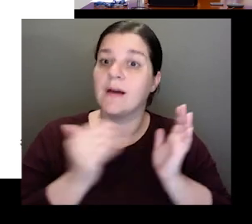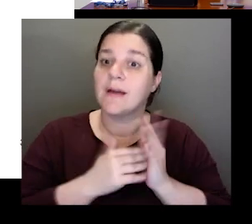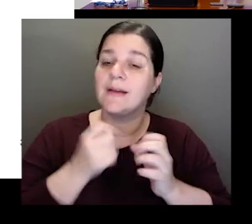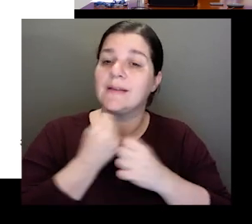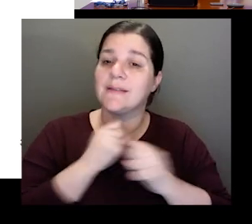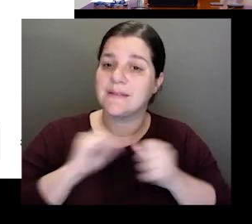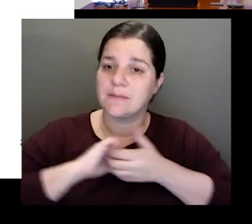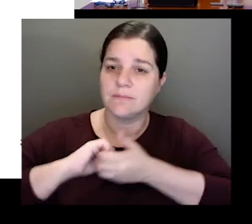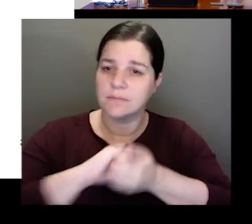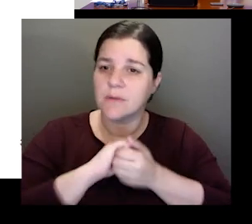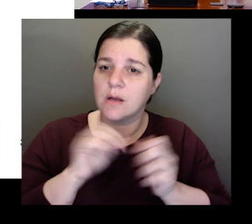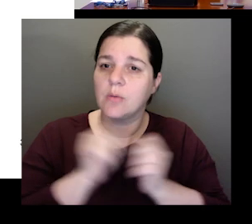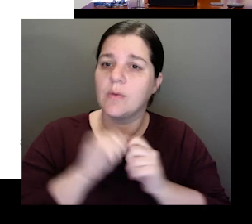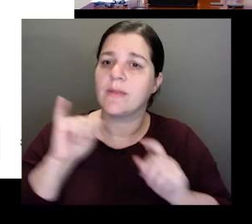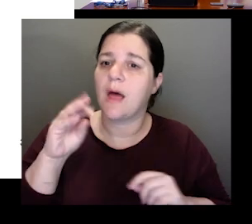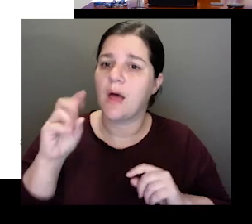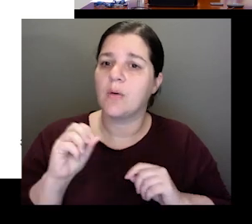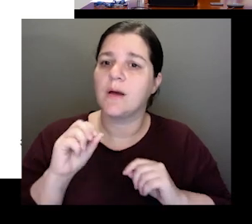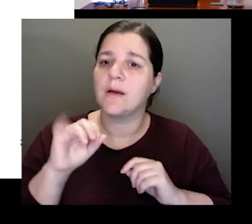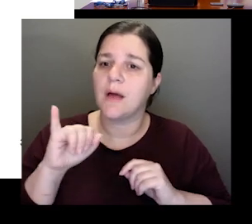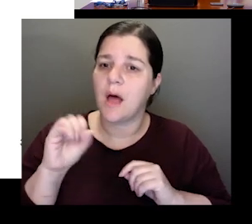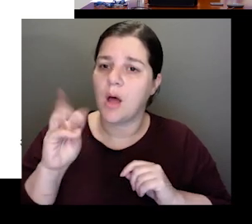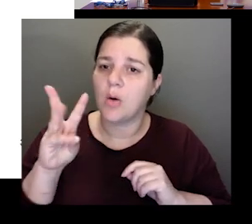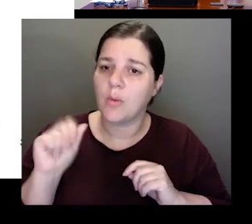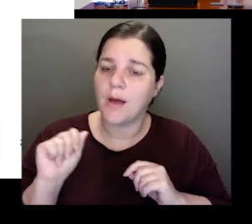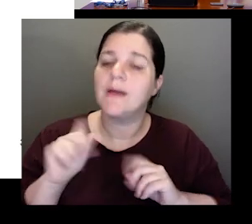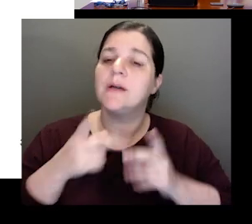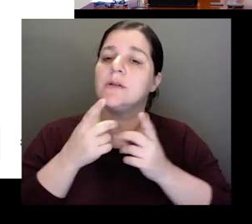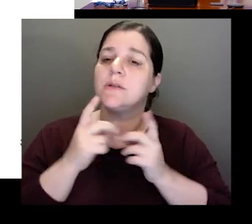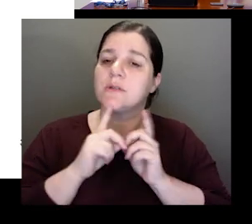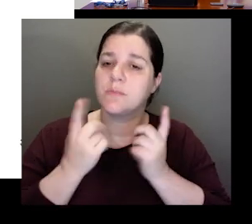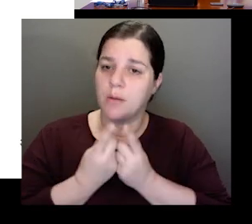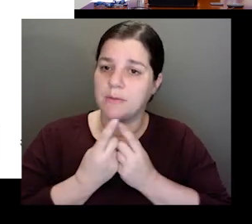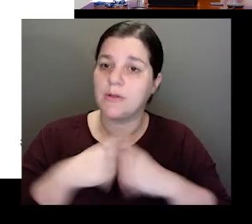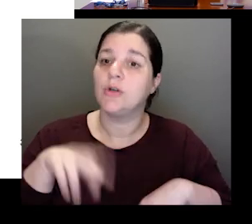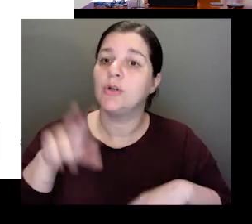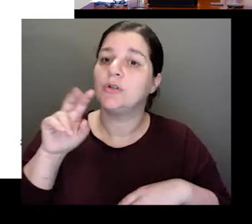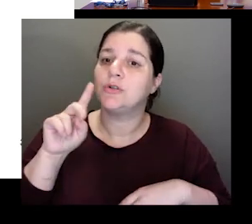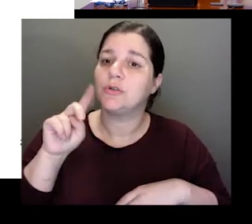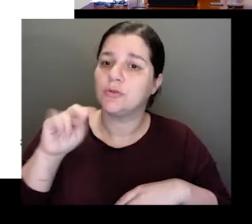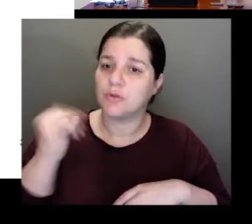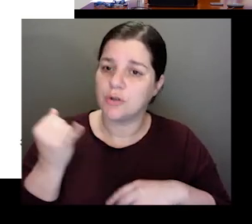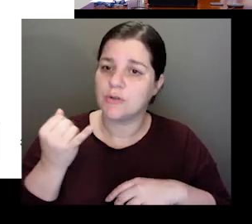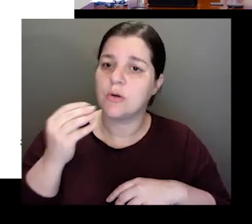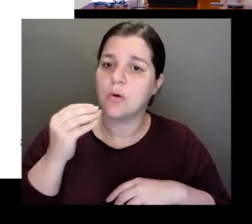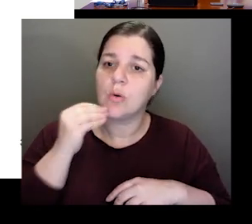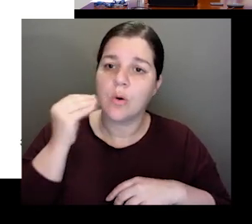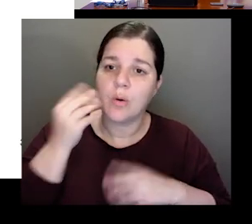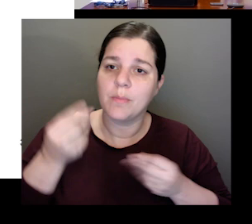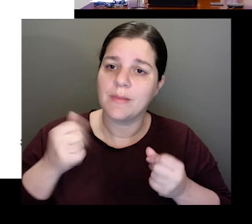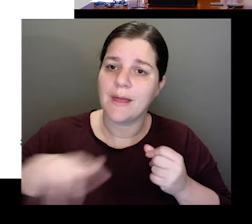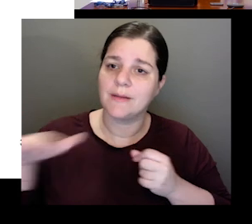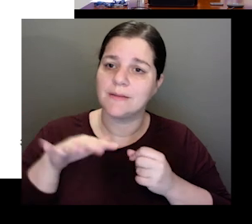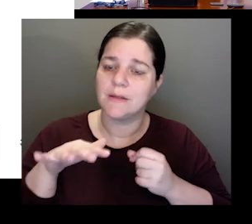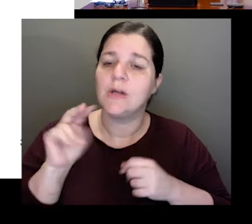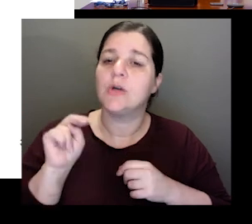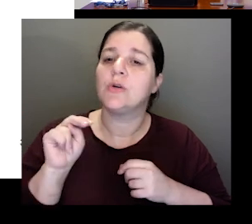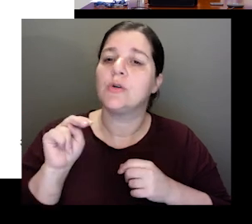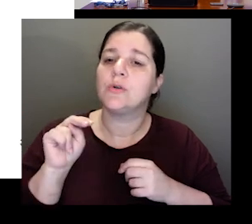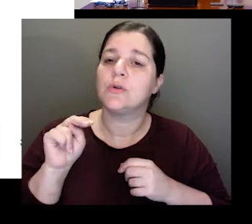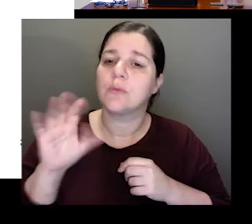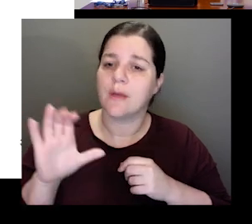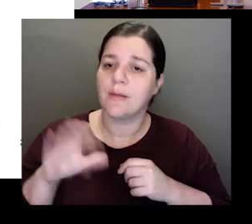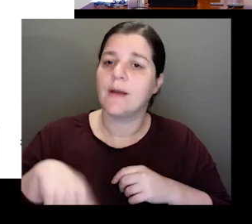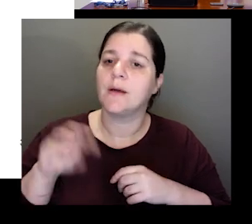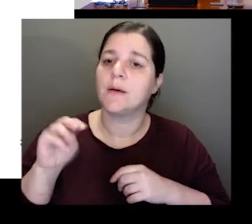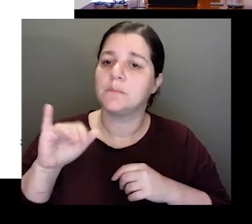Iowa Department of Homeland Security and Emergency Management, New Jersey Homeland Security Office, North Carolina Homeland Security Office, Michigan